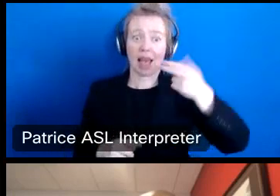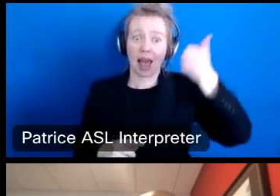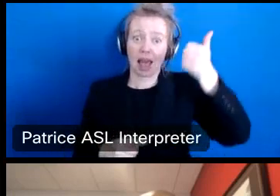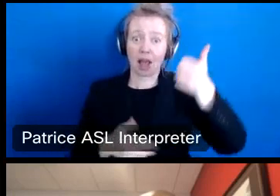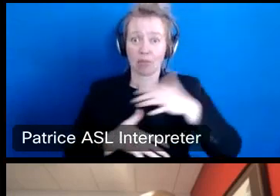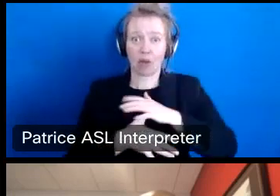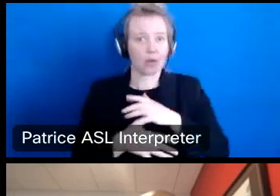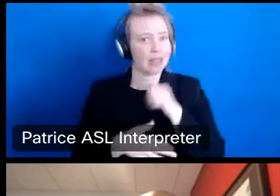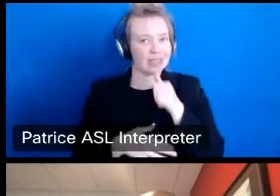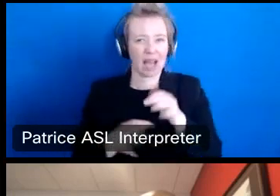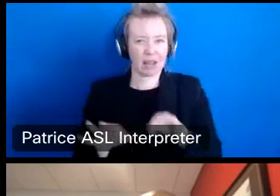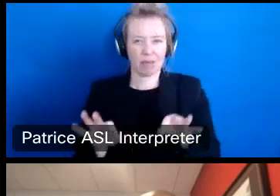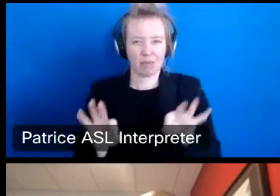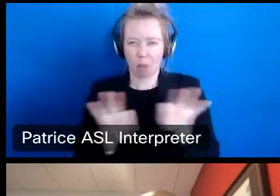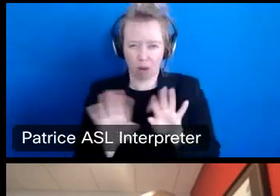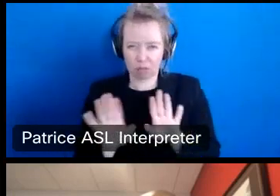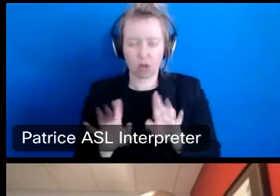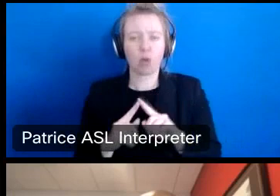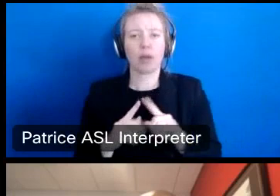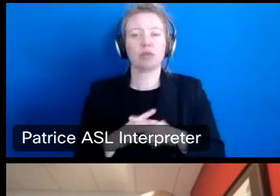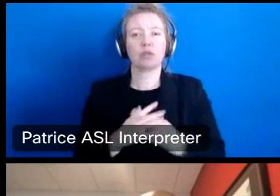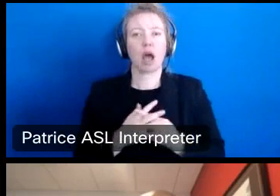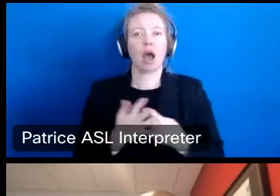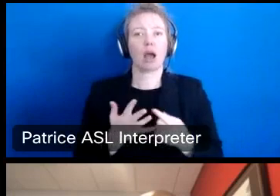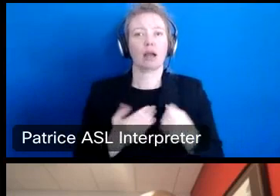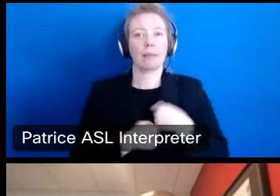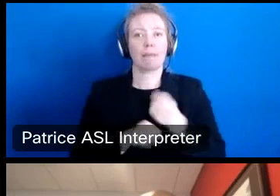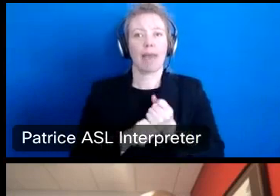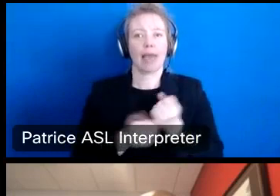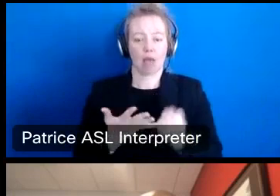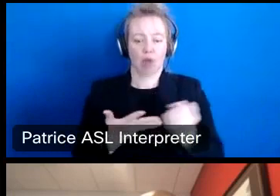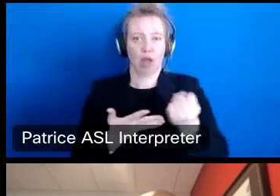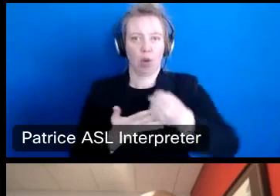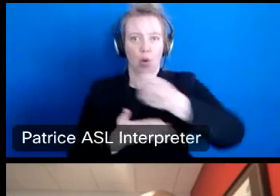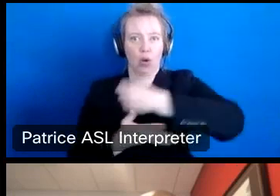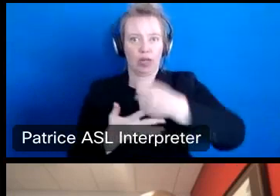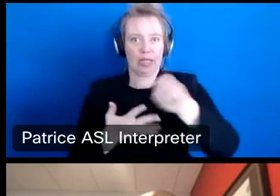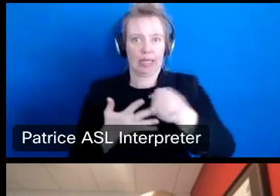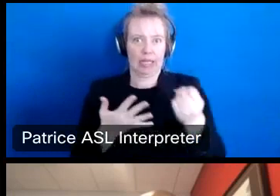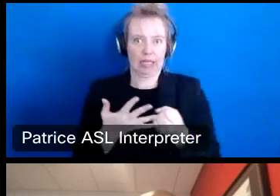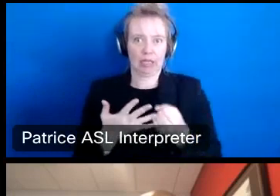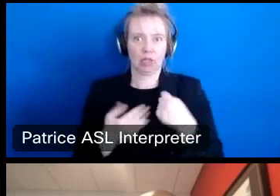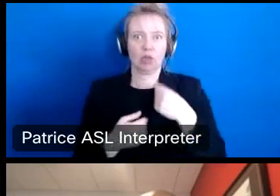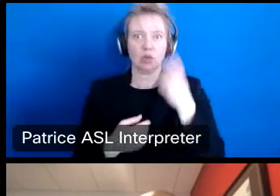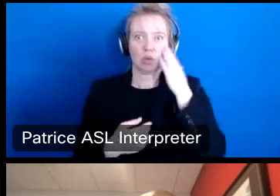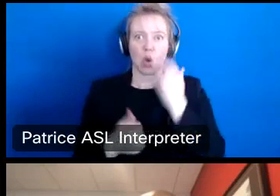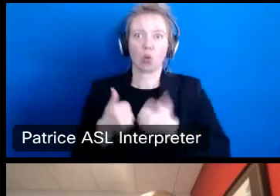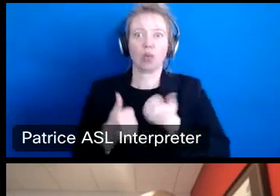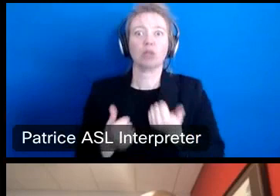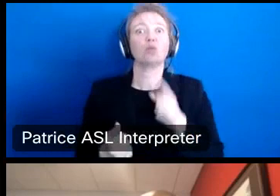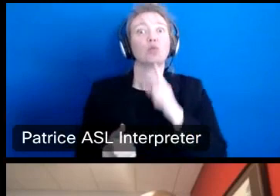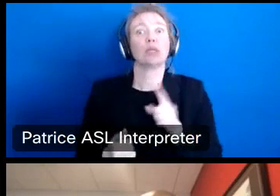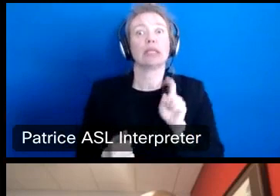but we have to start somewhere. We have to develop some prioritization scheme to be able to allocate our